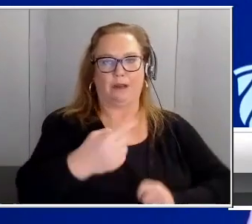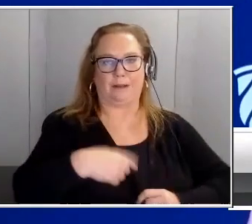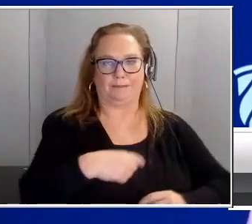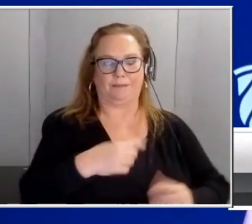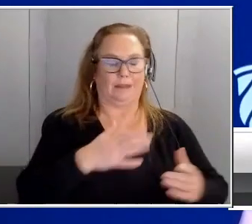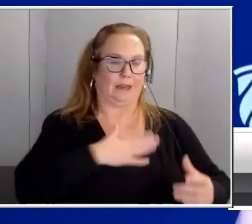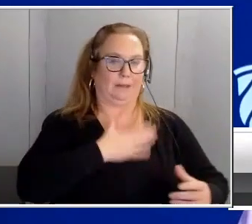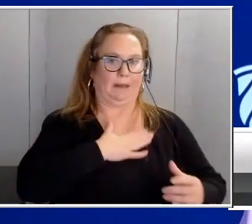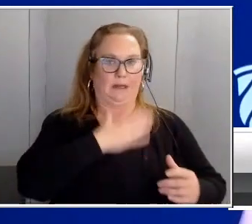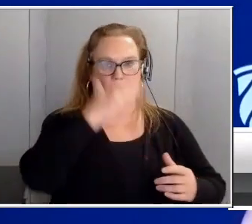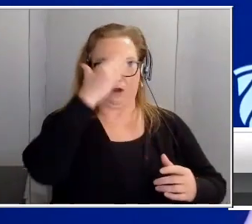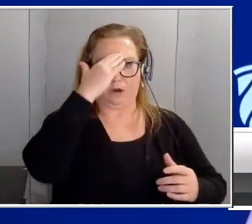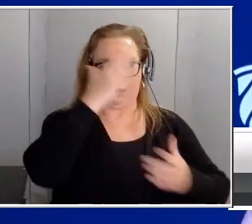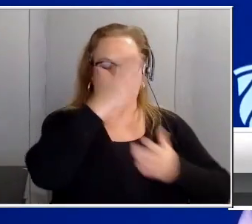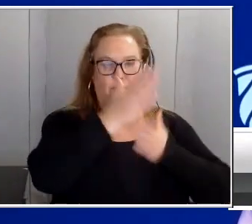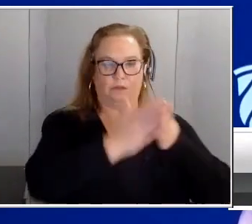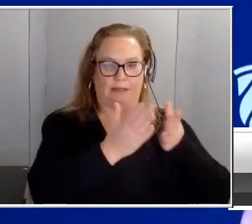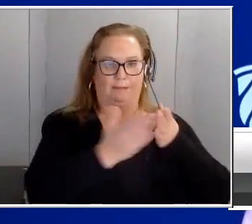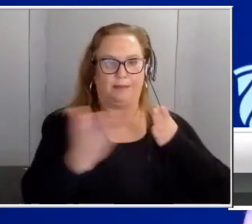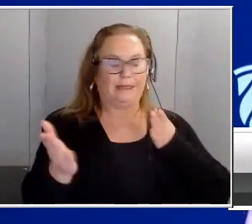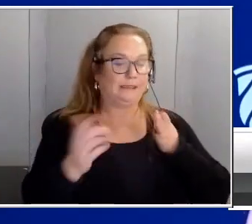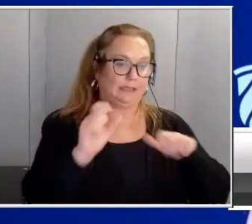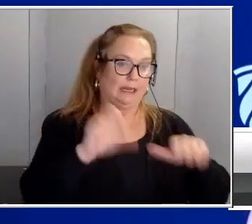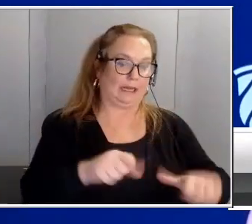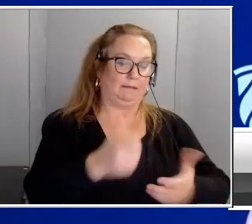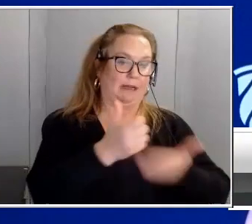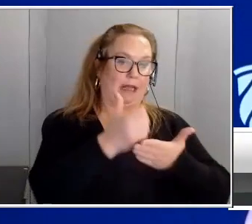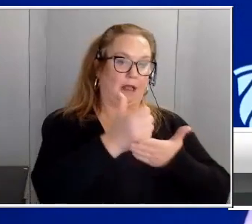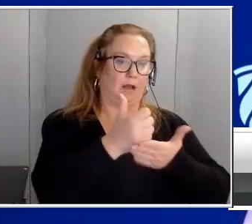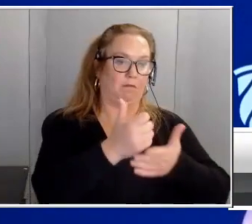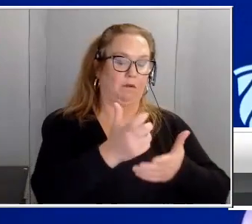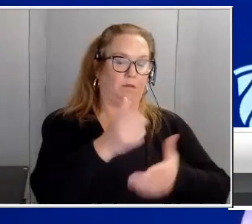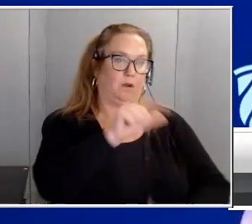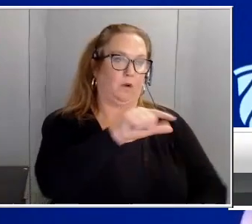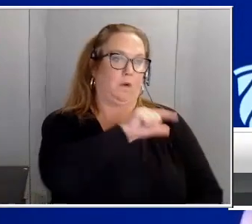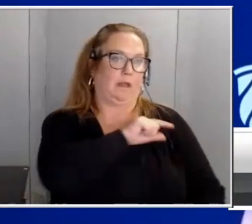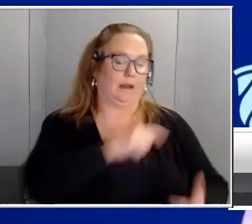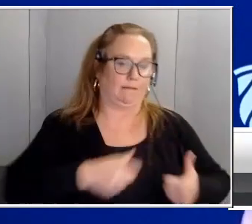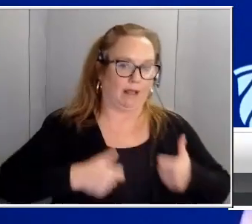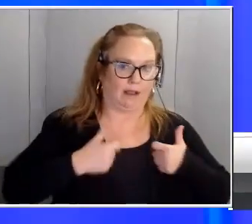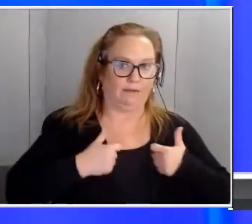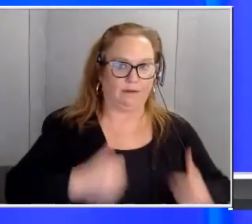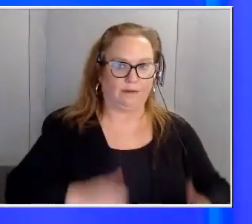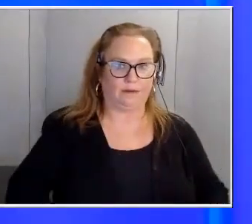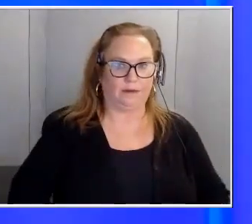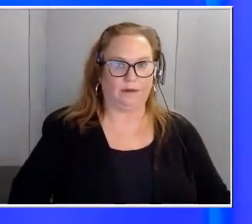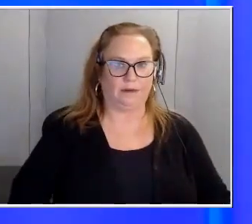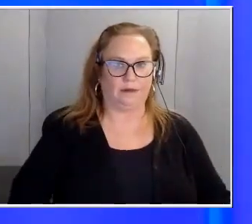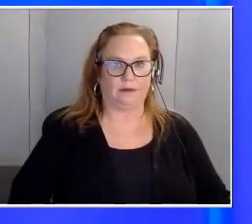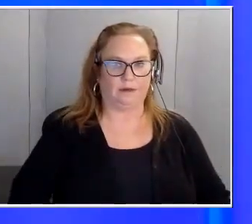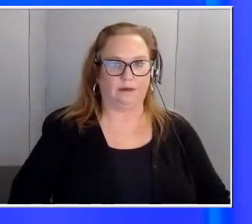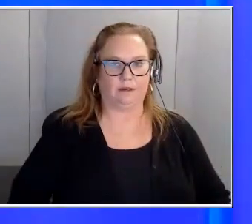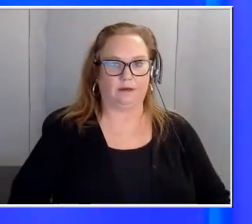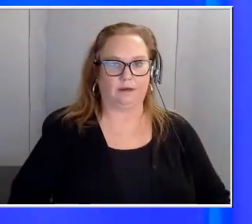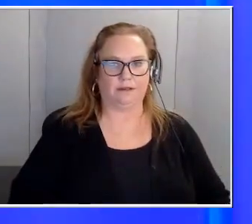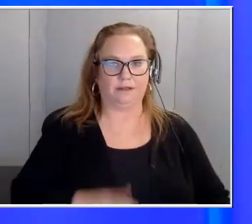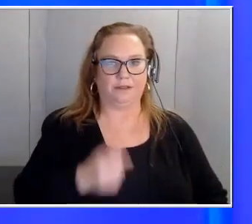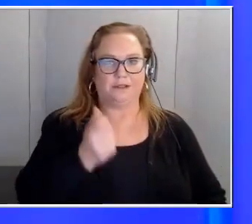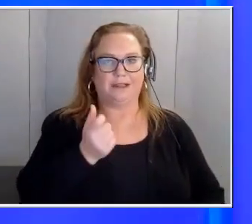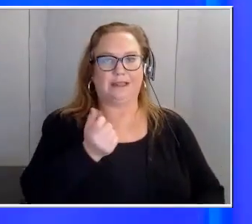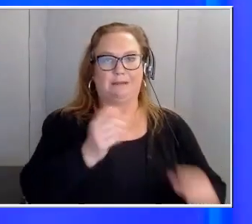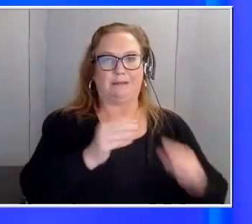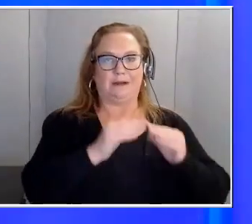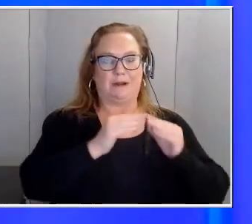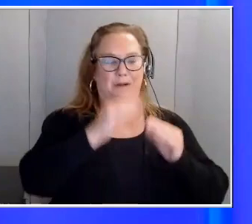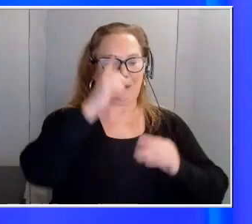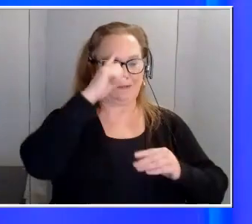are some things that can be done to help with that quality of life factor as well. So, Dr. Hawkinson, you just know a little bit more about us today, right? Yeah, that's good.